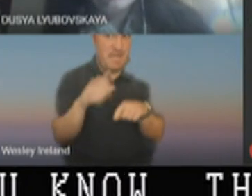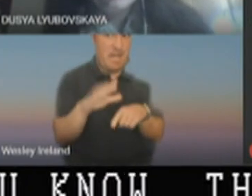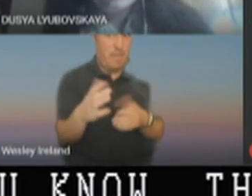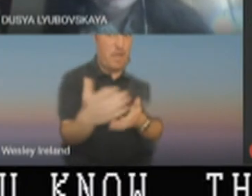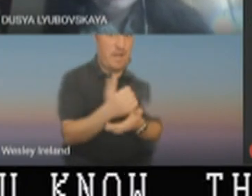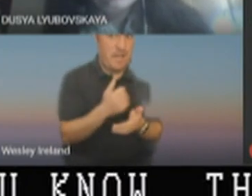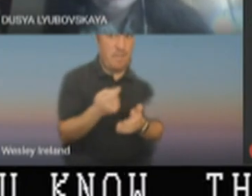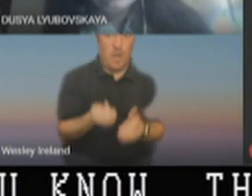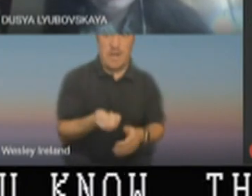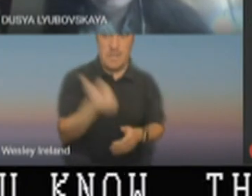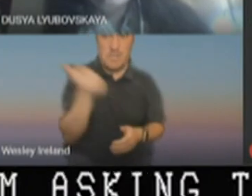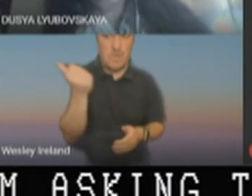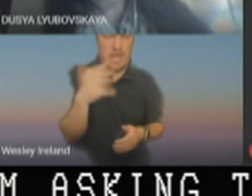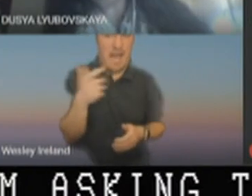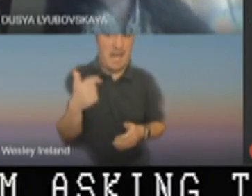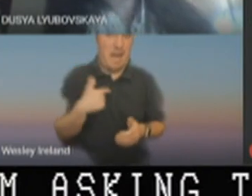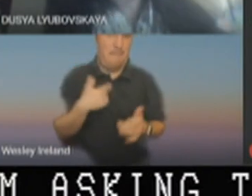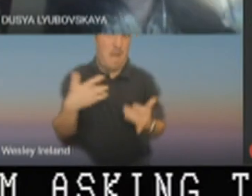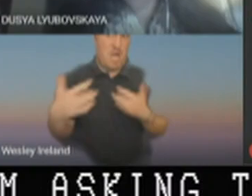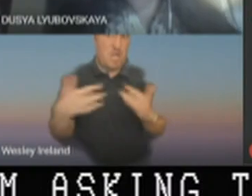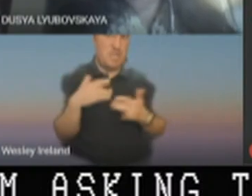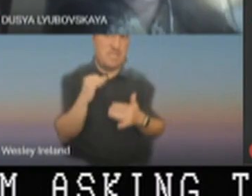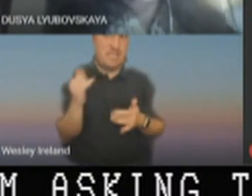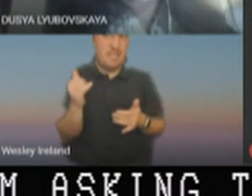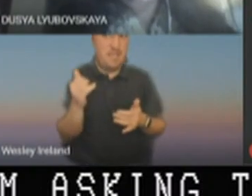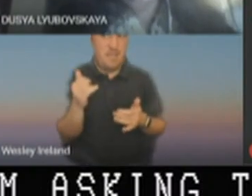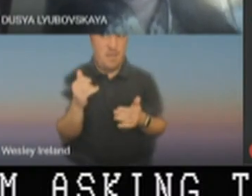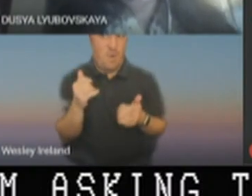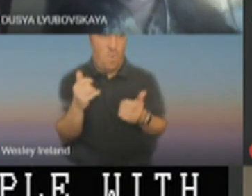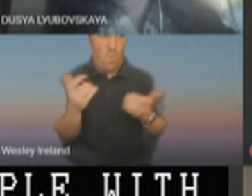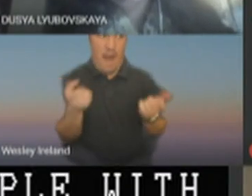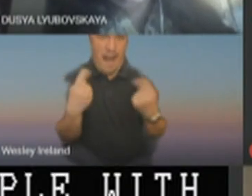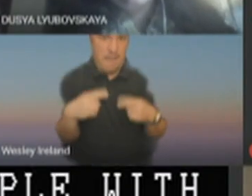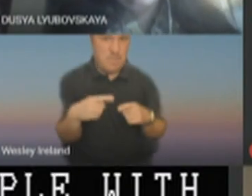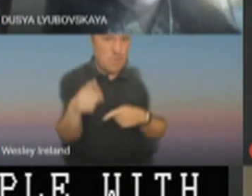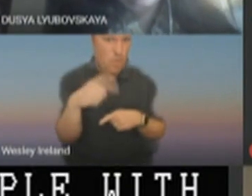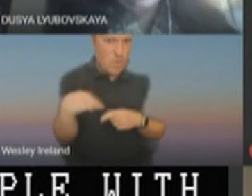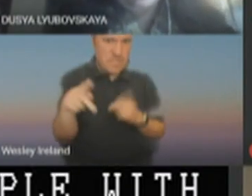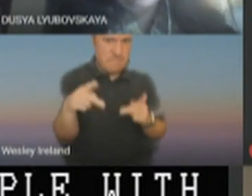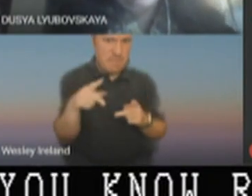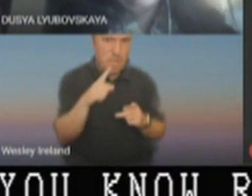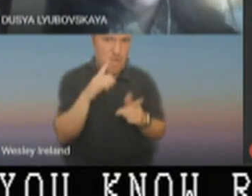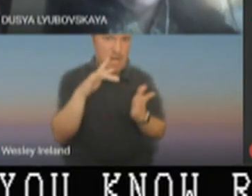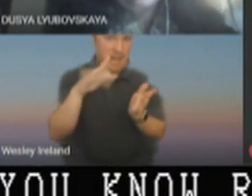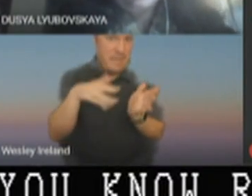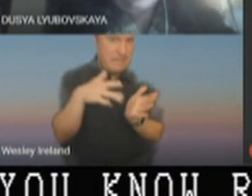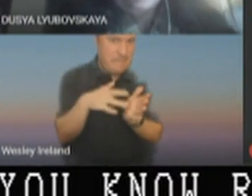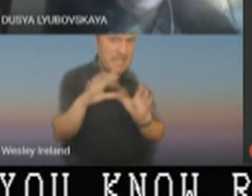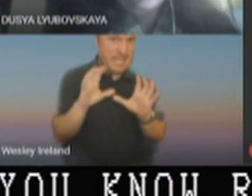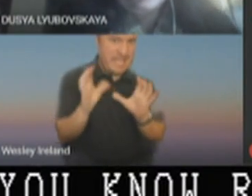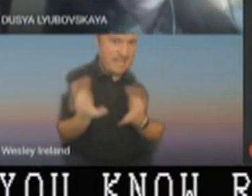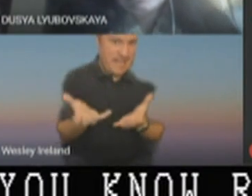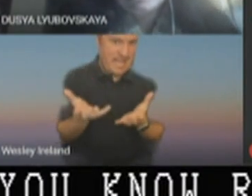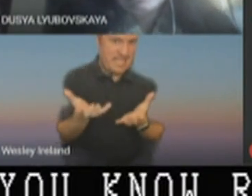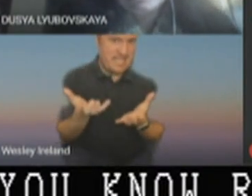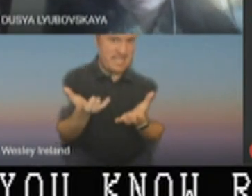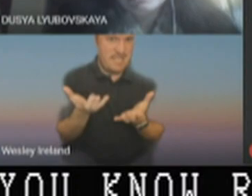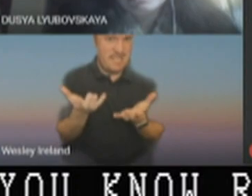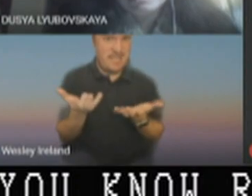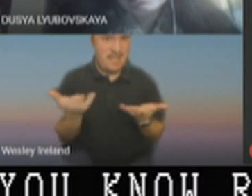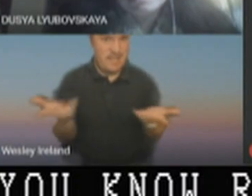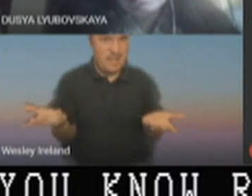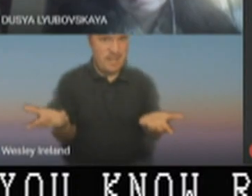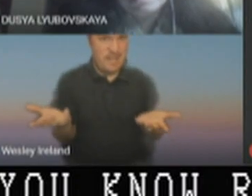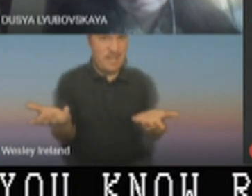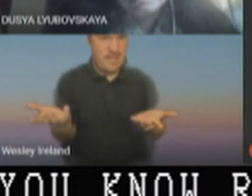is people with disabilities, really depend on their income. And so I'm concerned, what happens to the